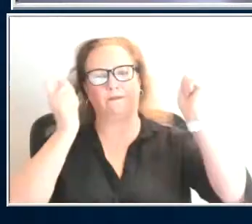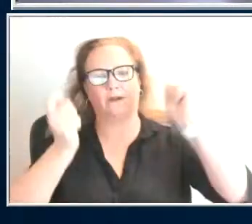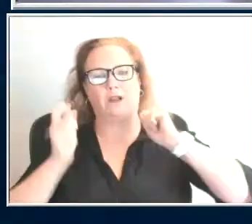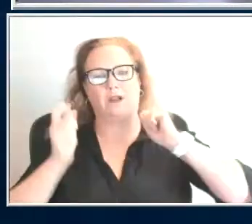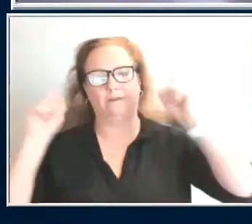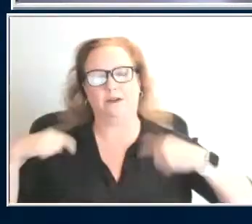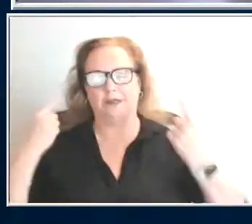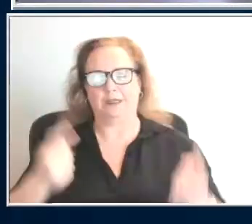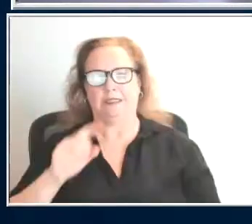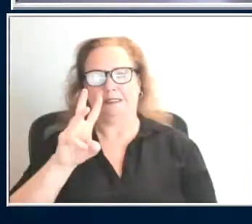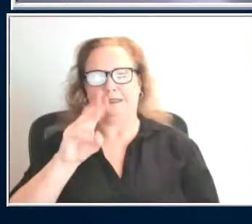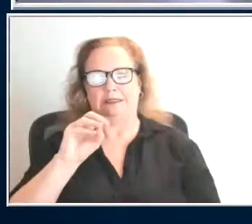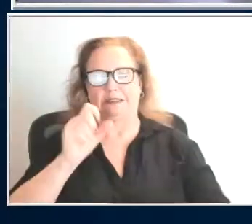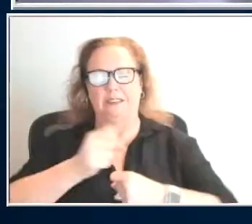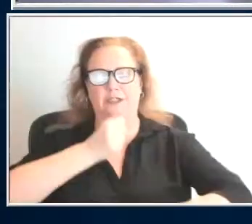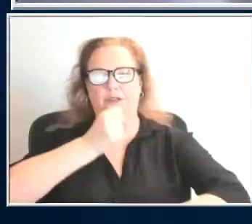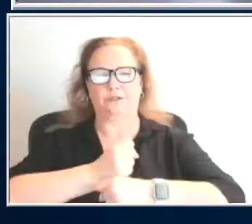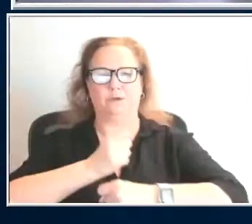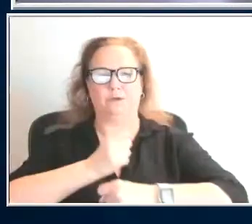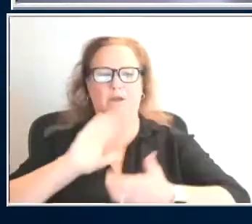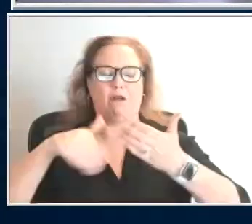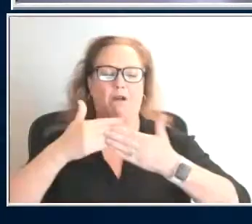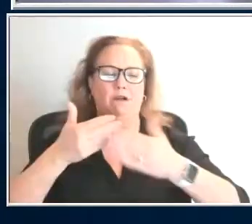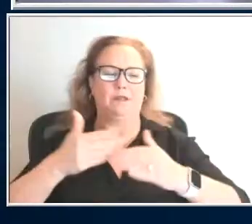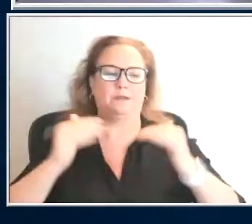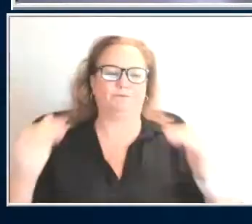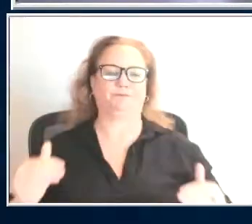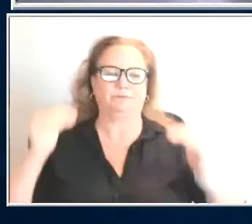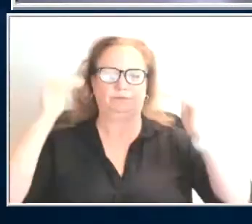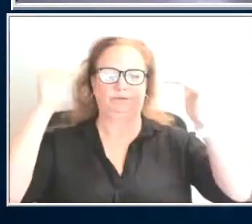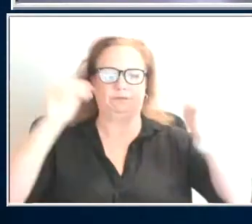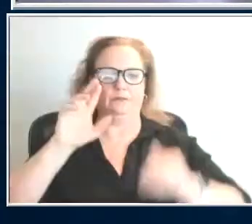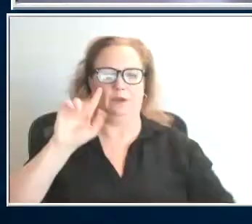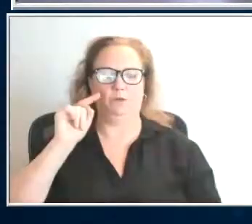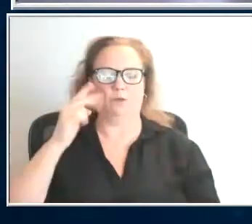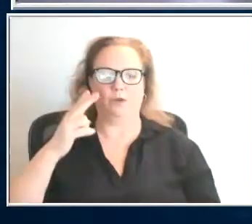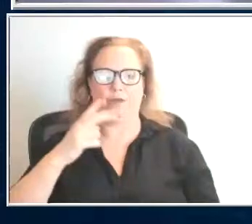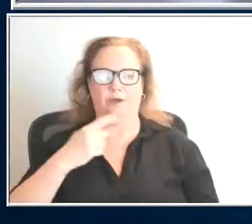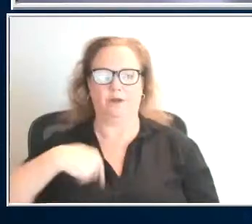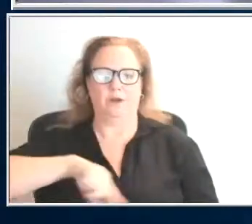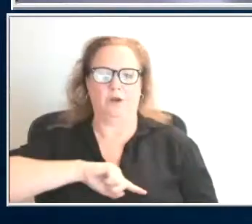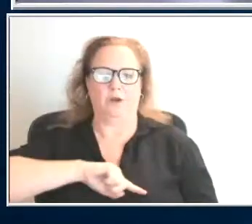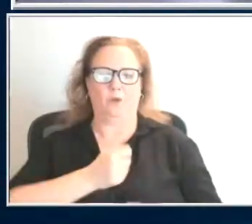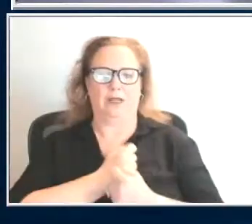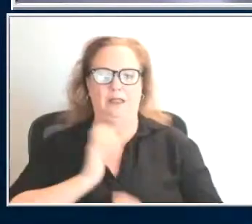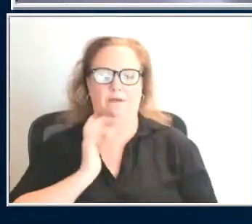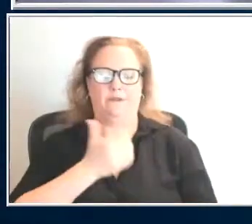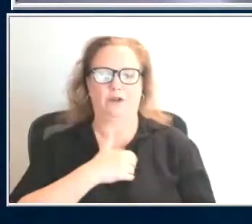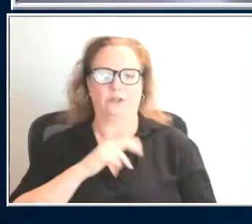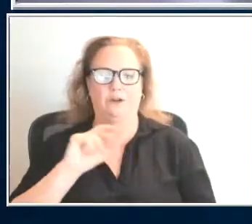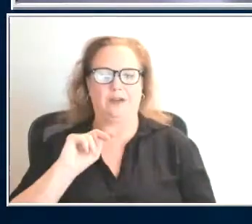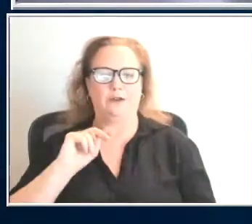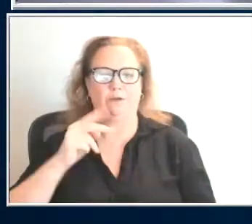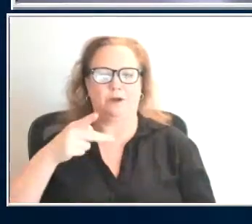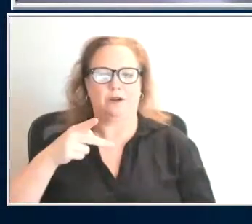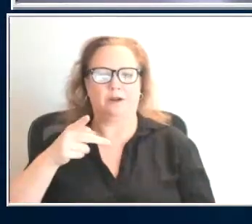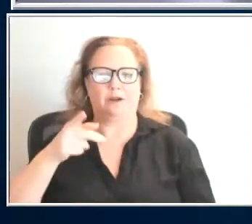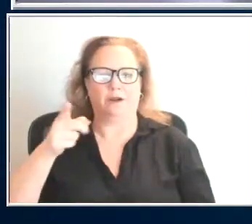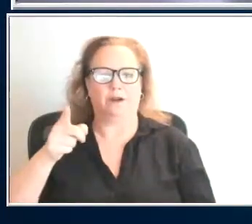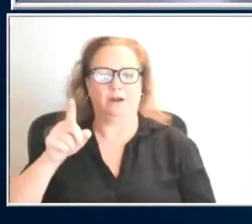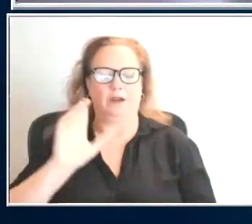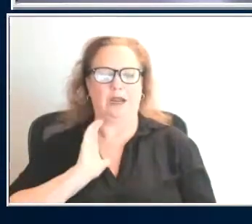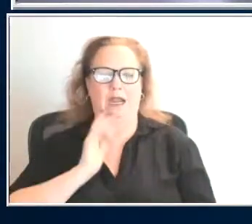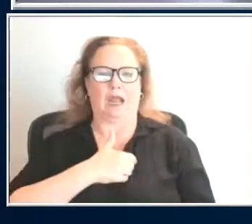years due to all the advances. And then Ruth writes, we love our nurse practitioners at our